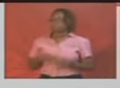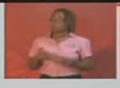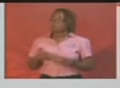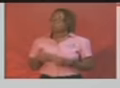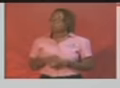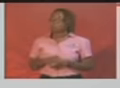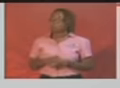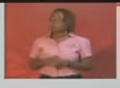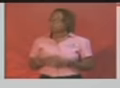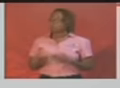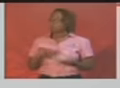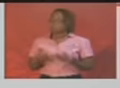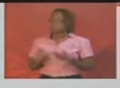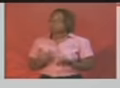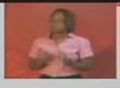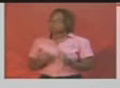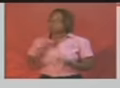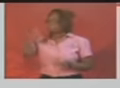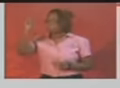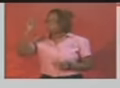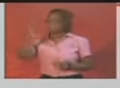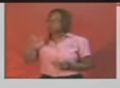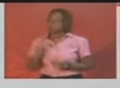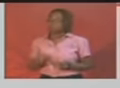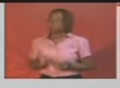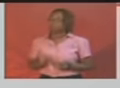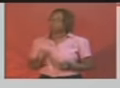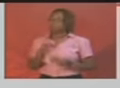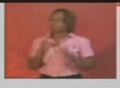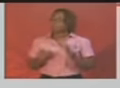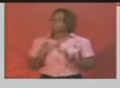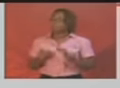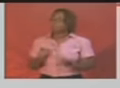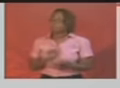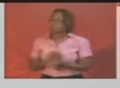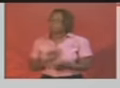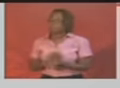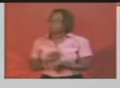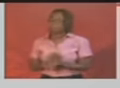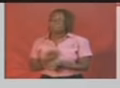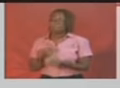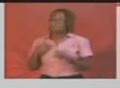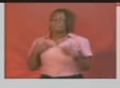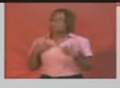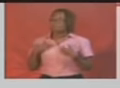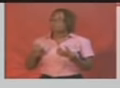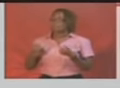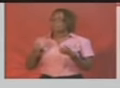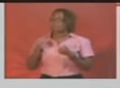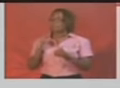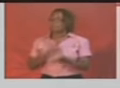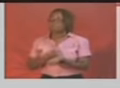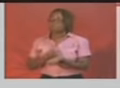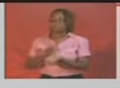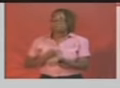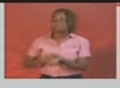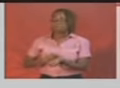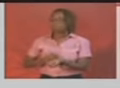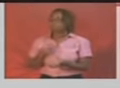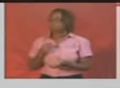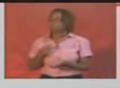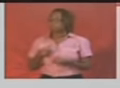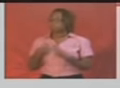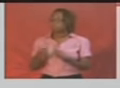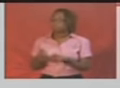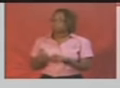We won't do one facility first and then jump to another one. We'll do everyone at the same time once the first tranche of the COVID vaccines from the COVAX